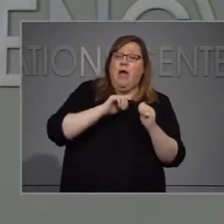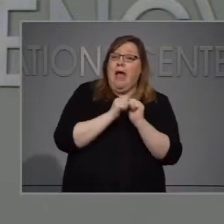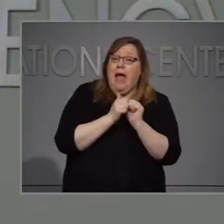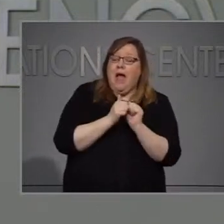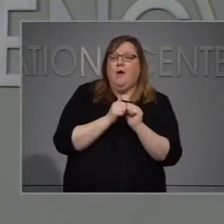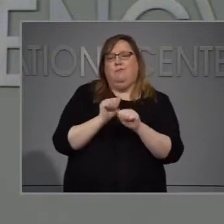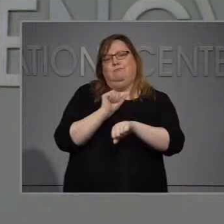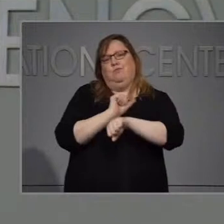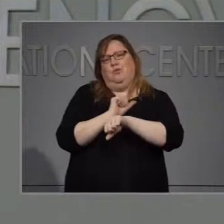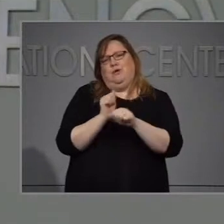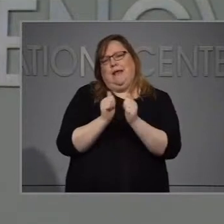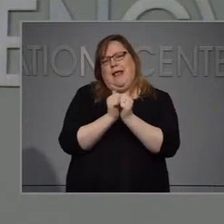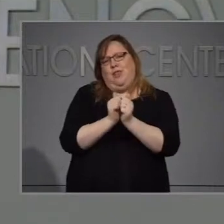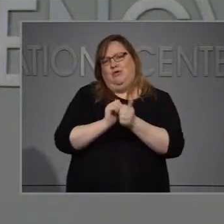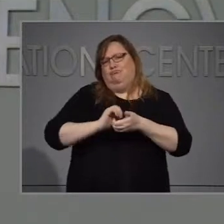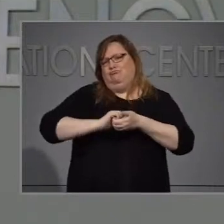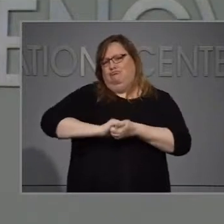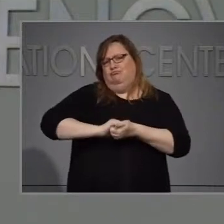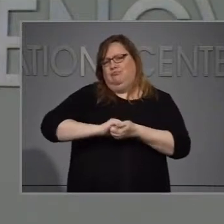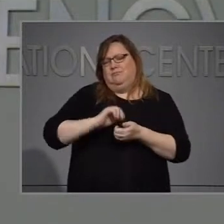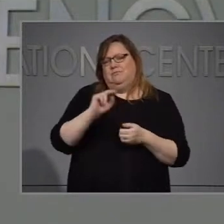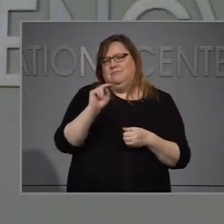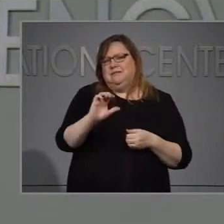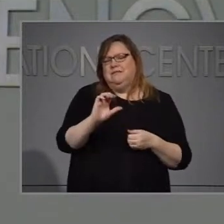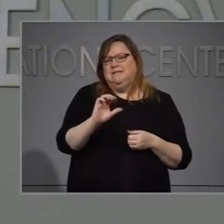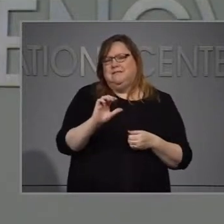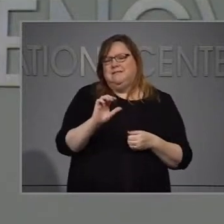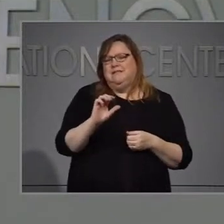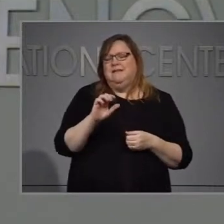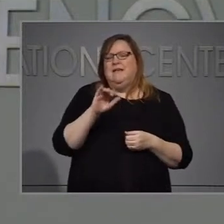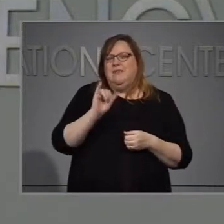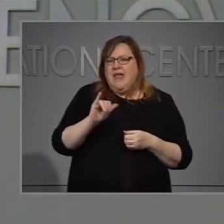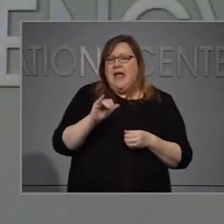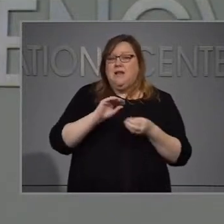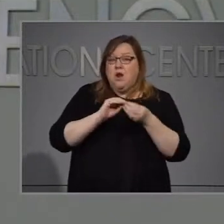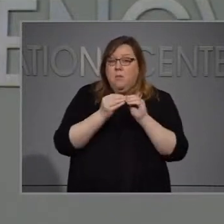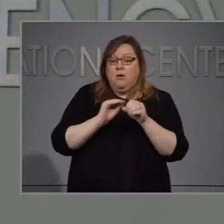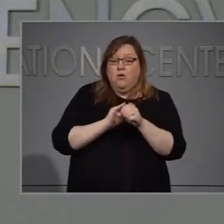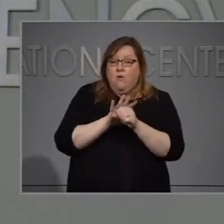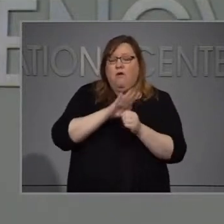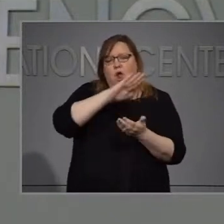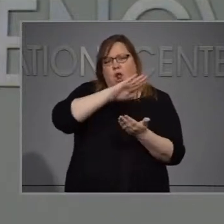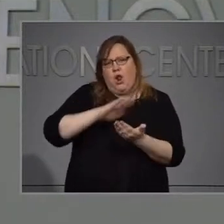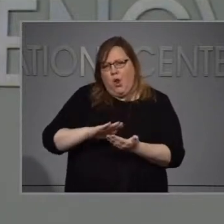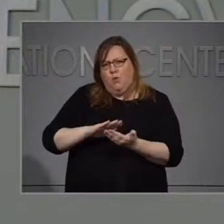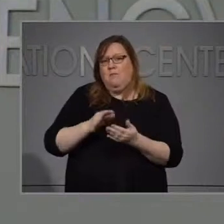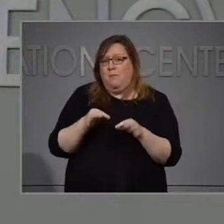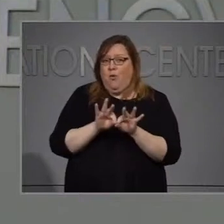work together as a state here and make sure that we keep the virus level low. Thanks.